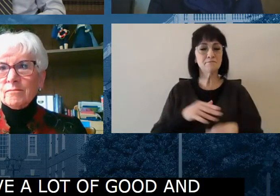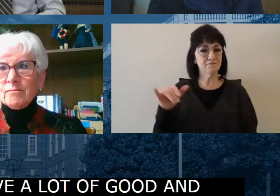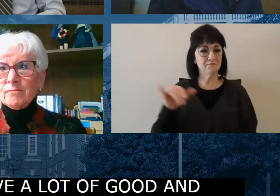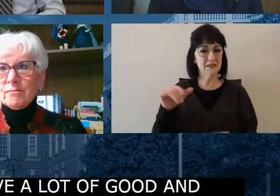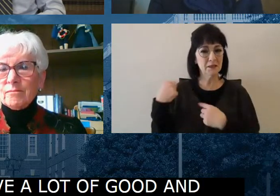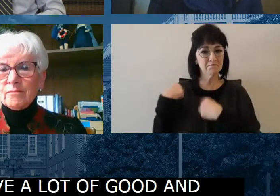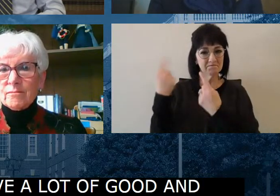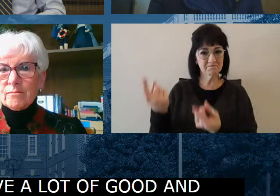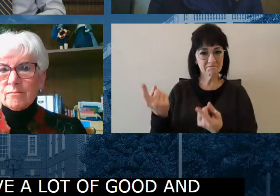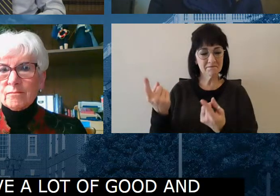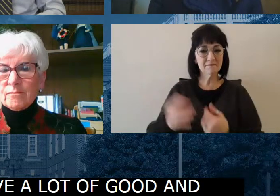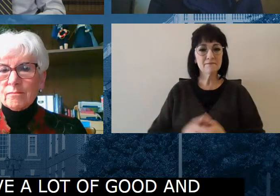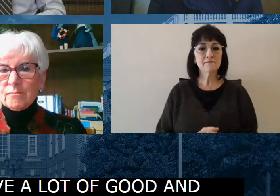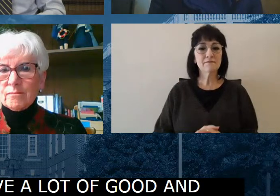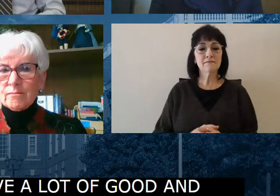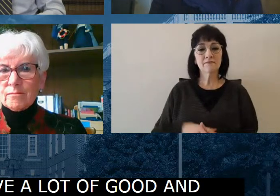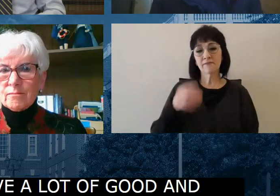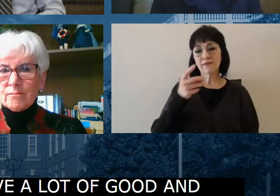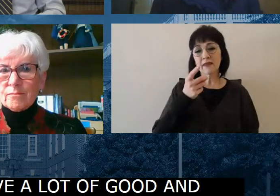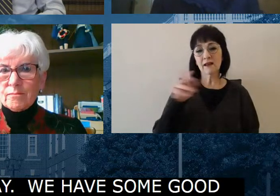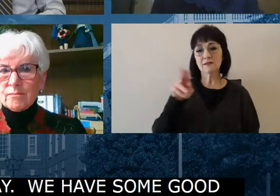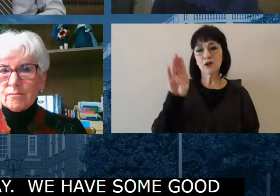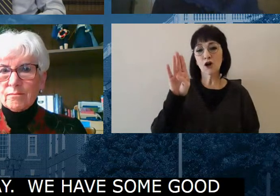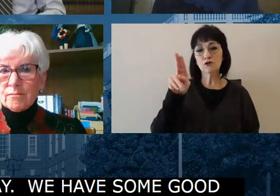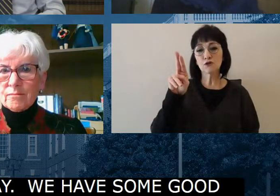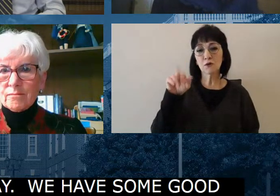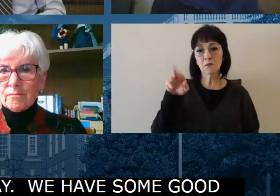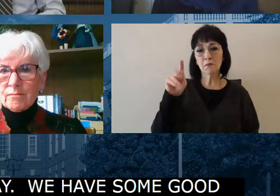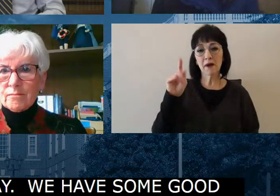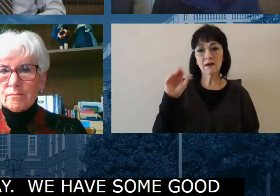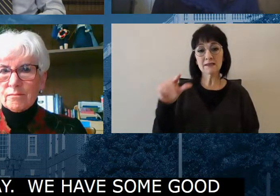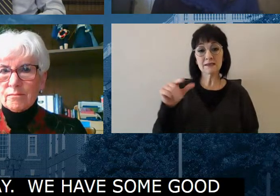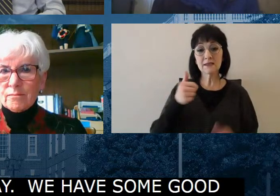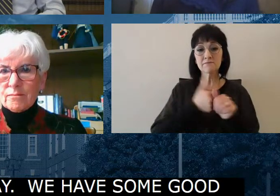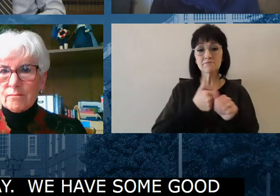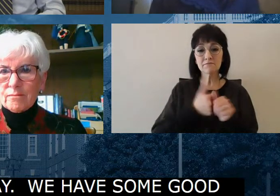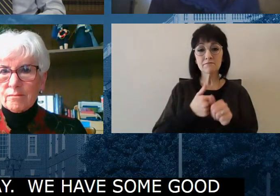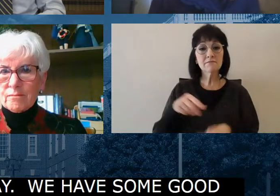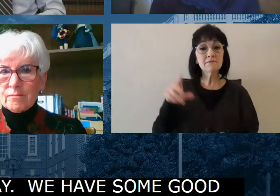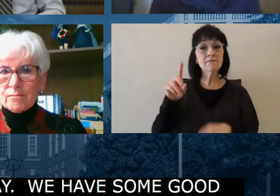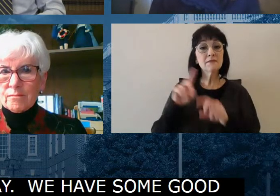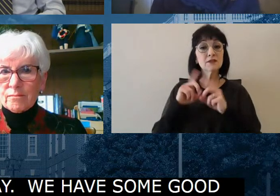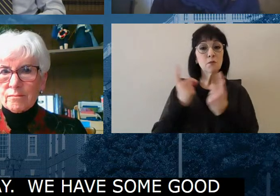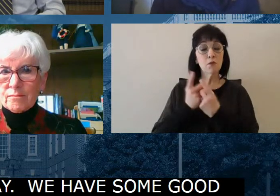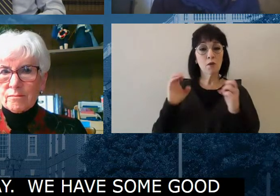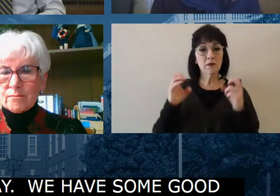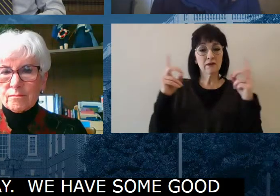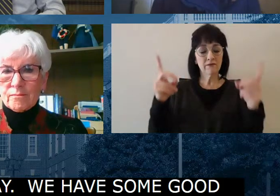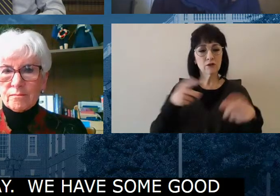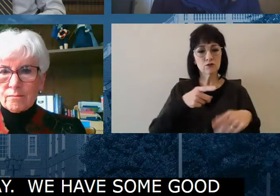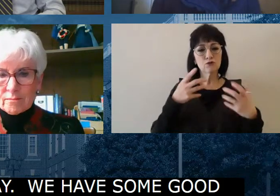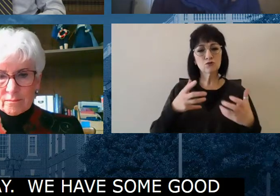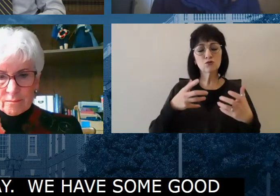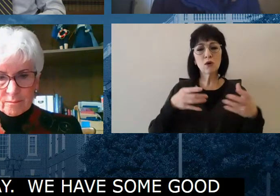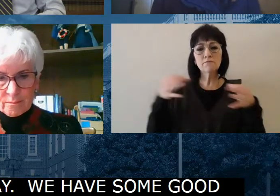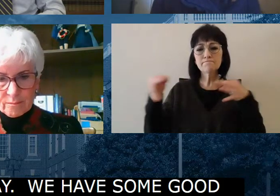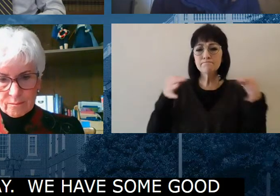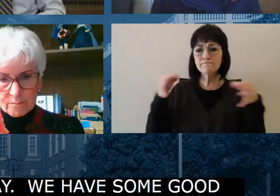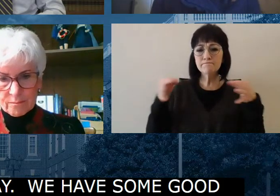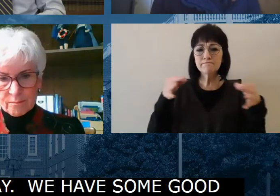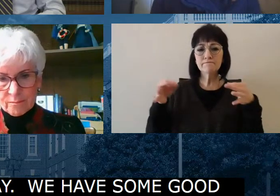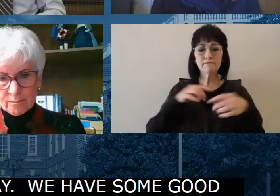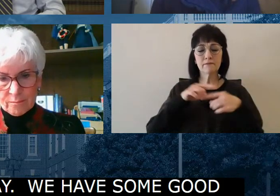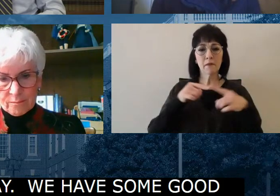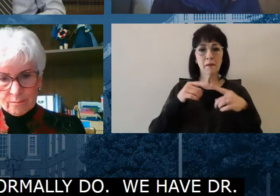we have Dr. Bunting with us to talk a little bit about vaccinations among teachers and school staff, which is going